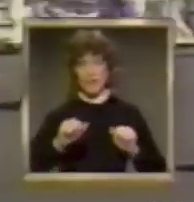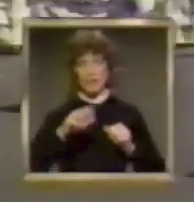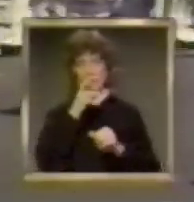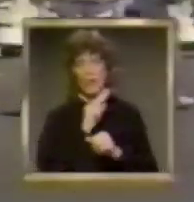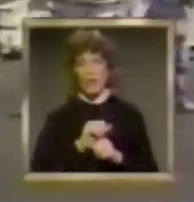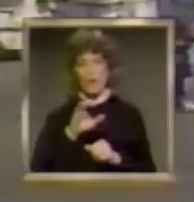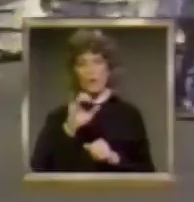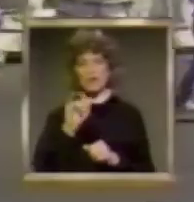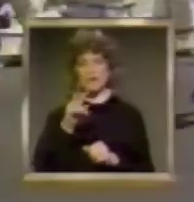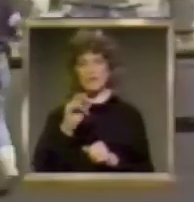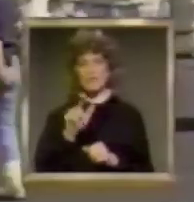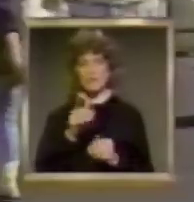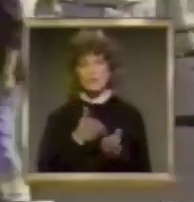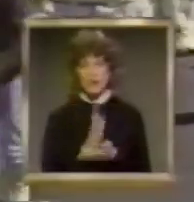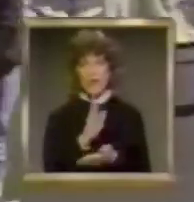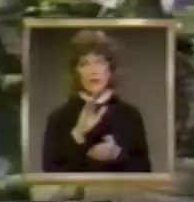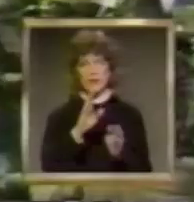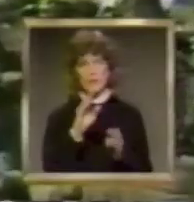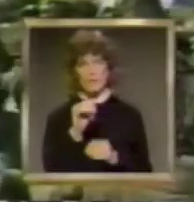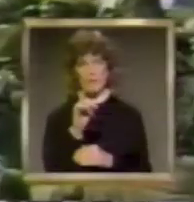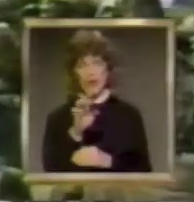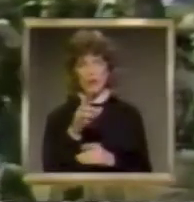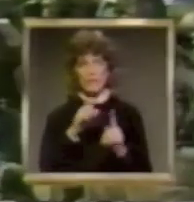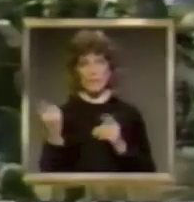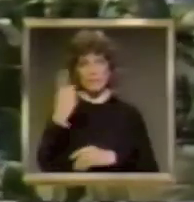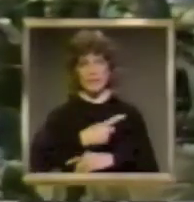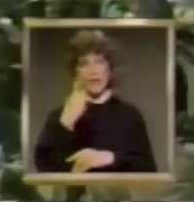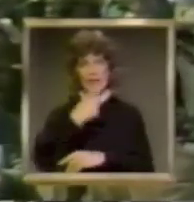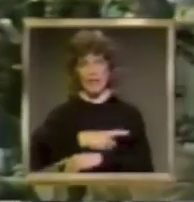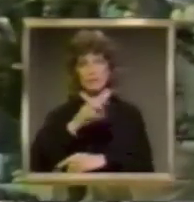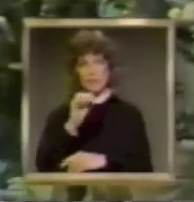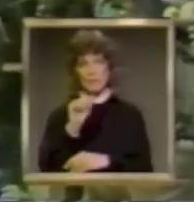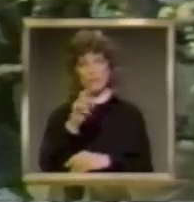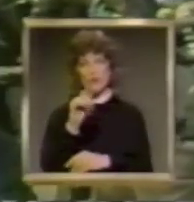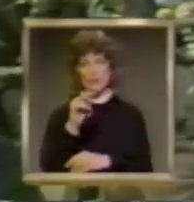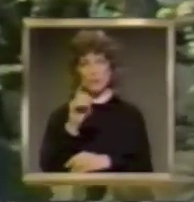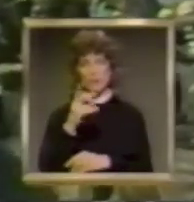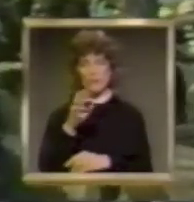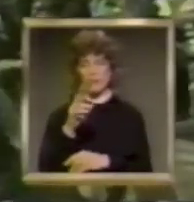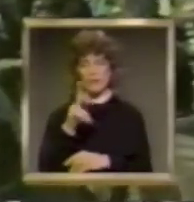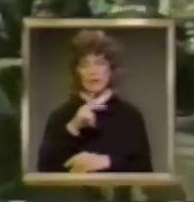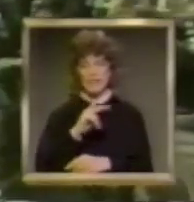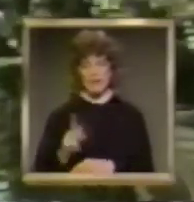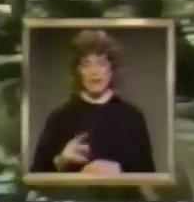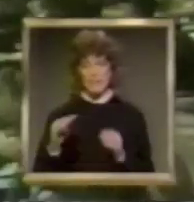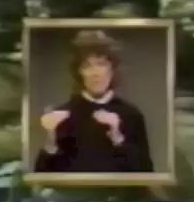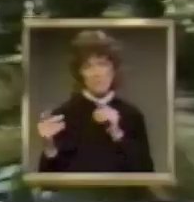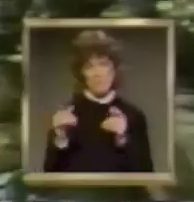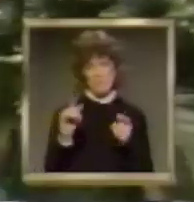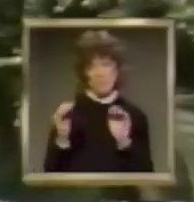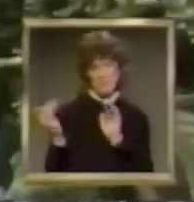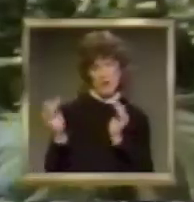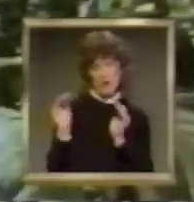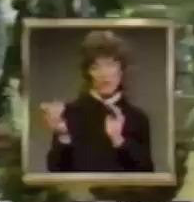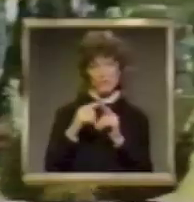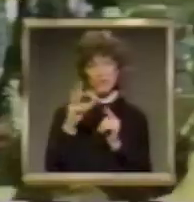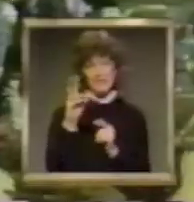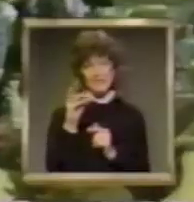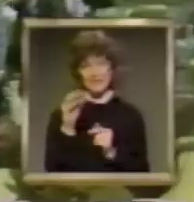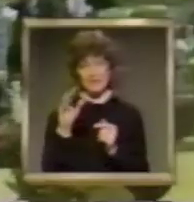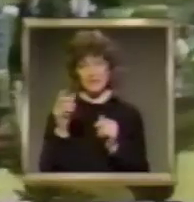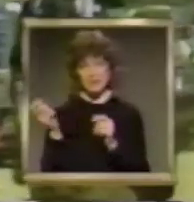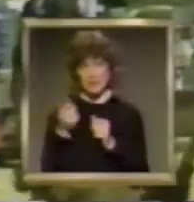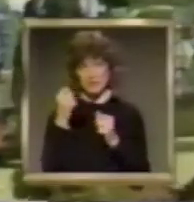rights banner from the days of Martin Luther King. The parallels and comparisons to the 60s demonstrations were not lost